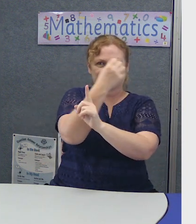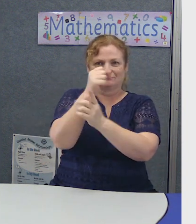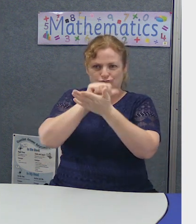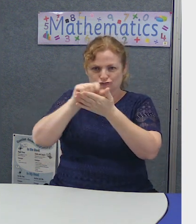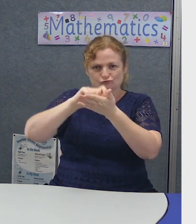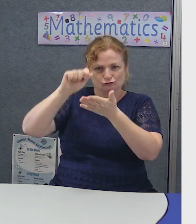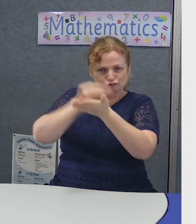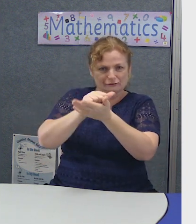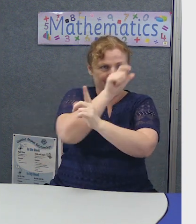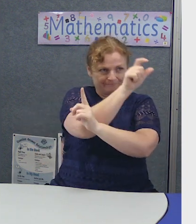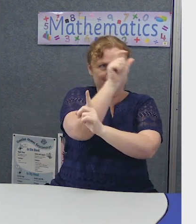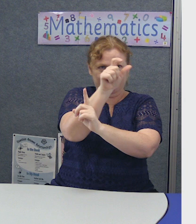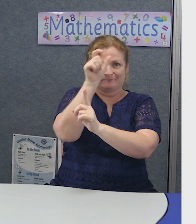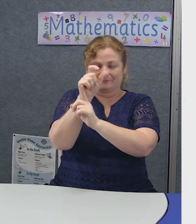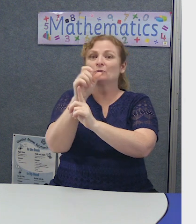place.